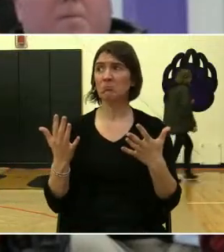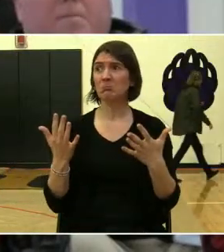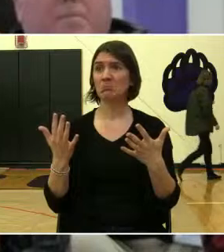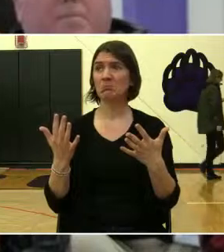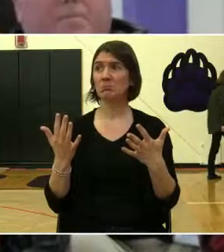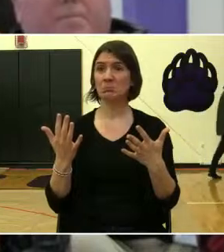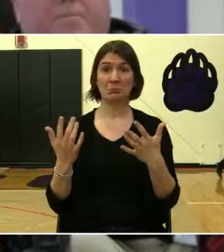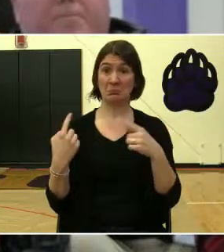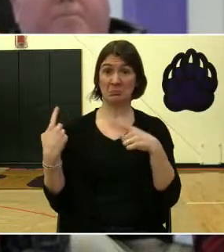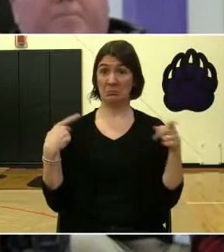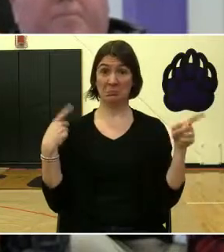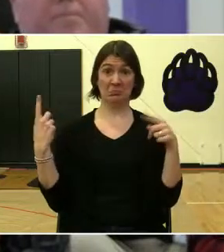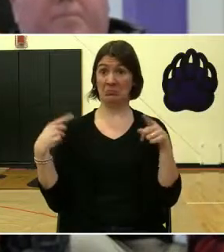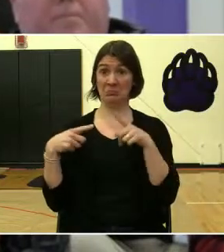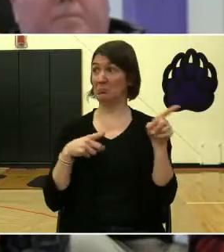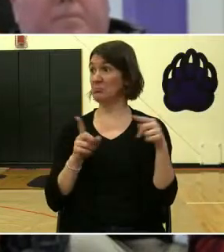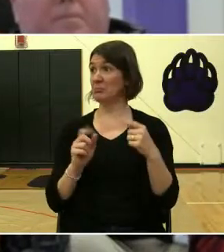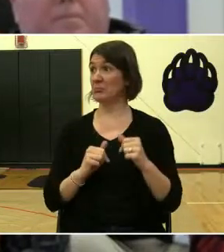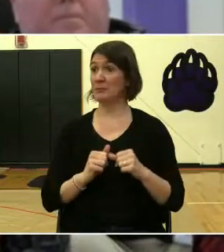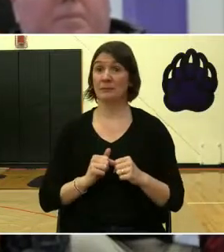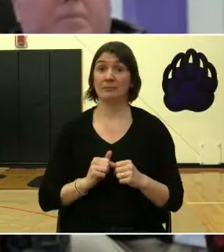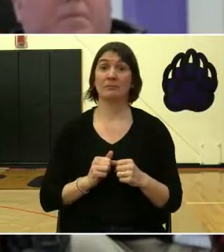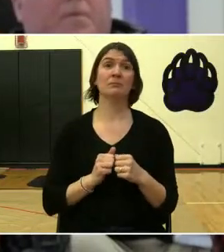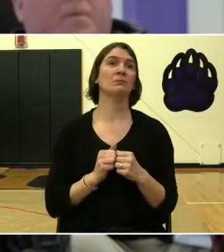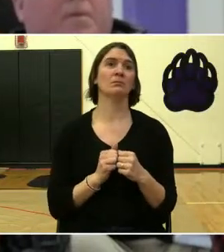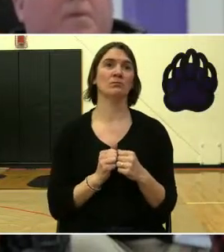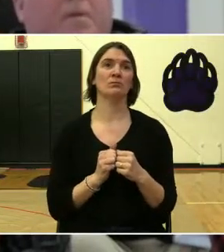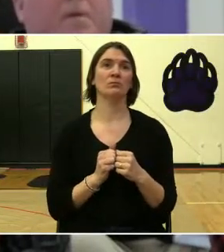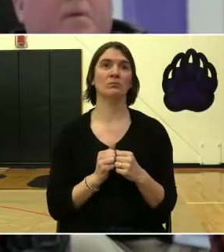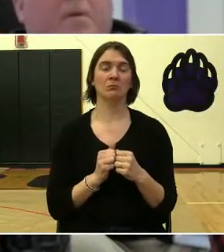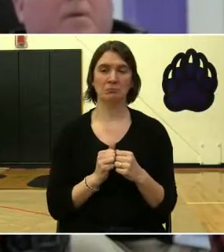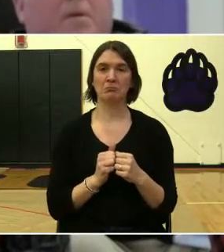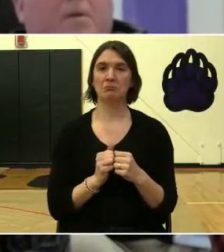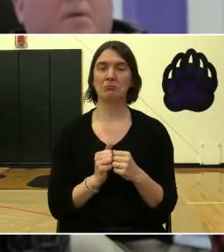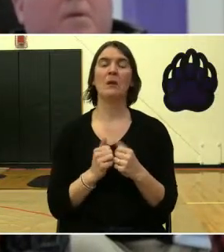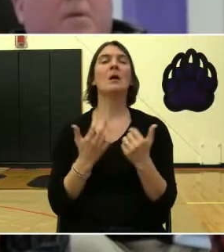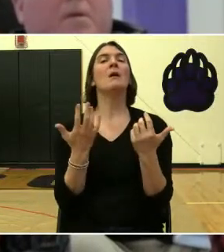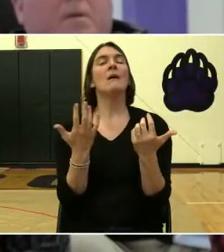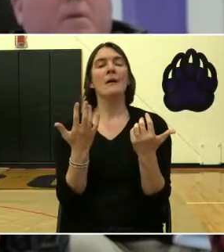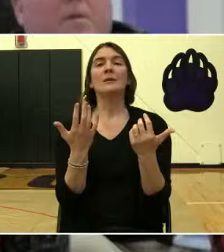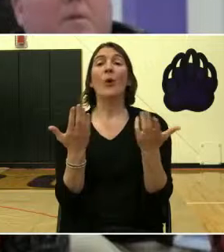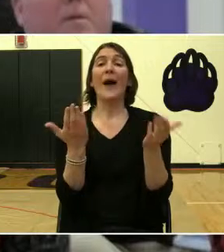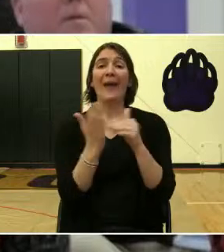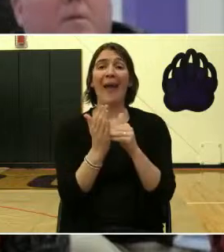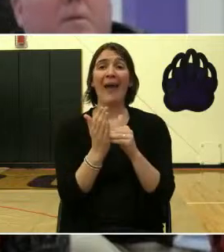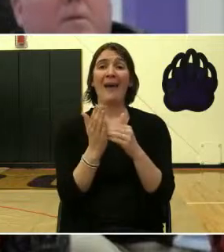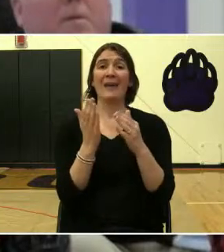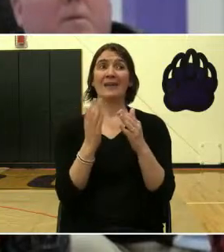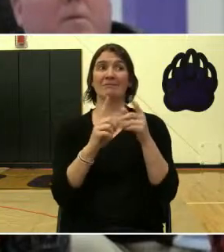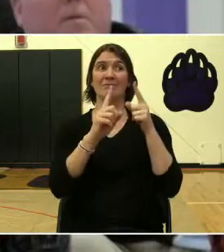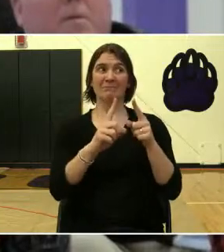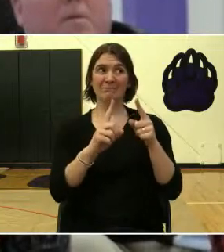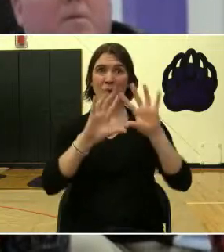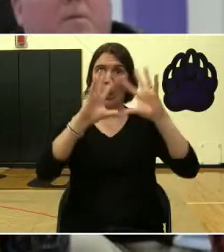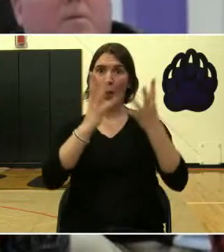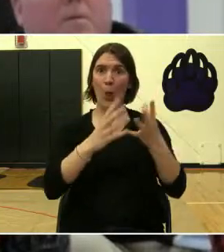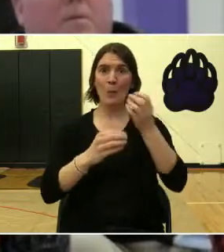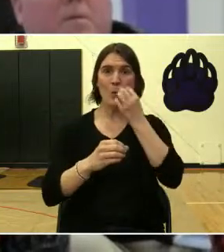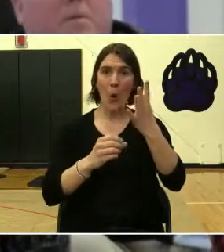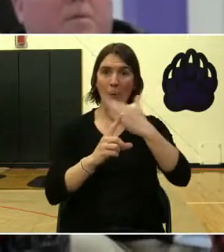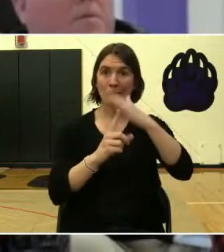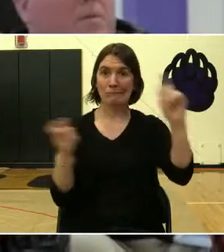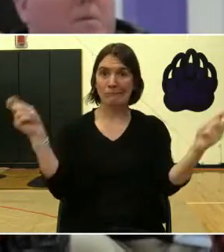might affect uh uh the broader subject of global warming in the